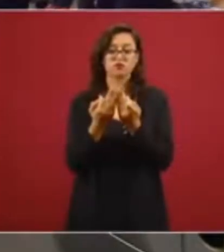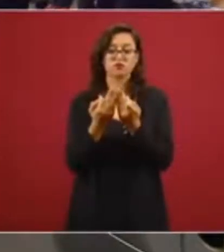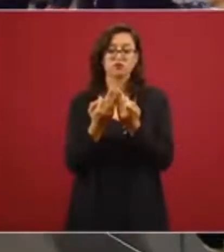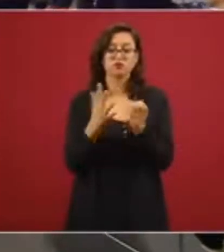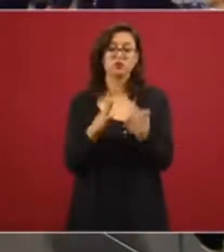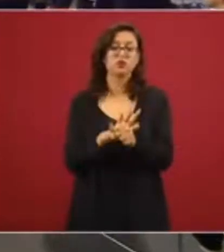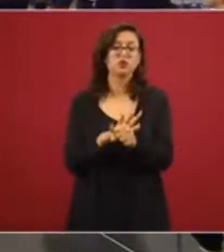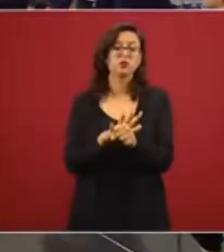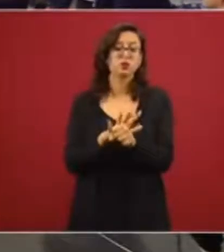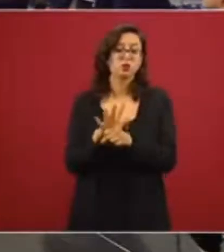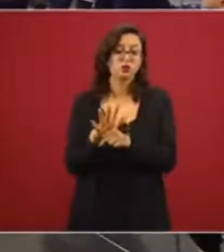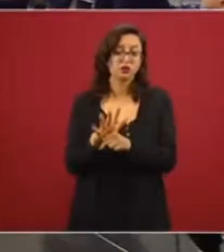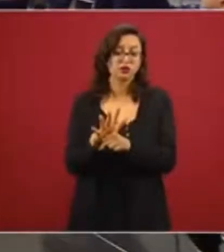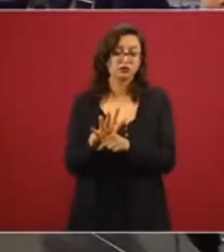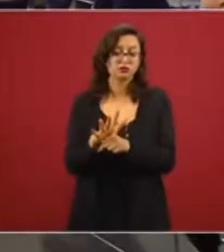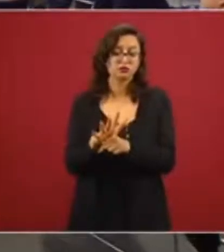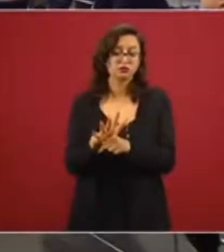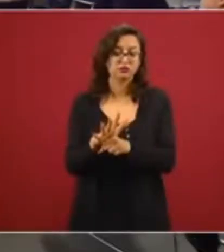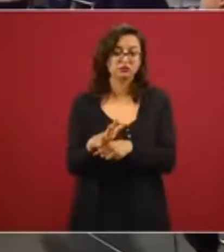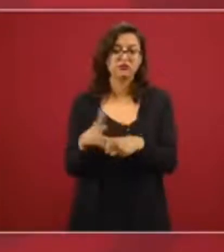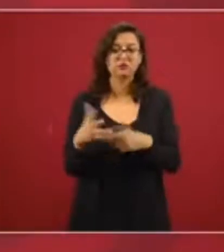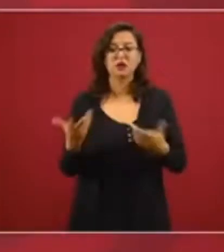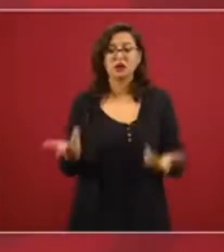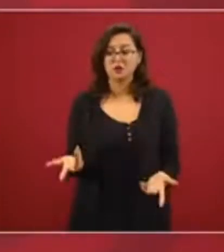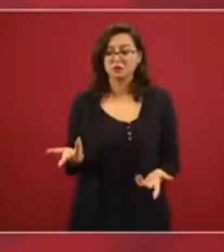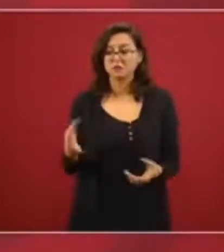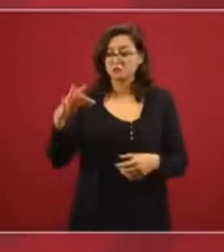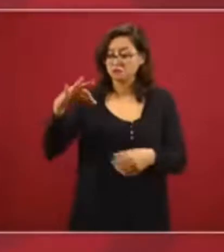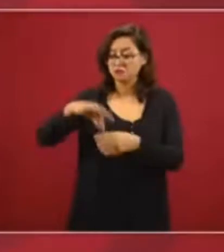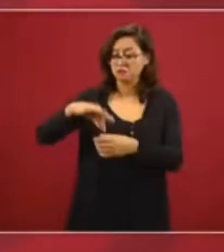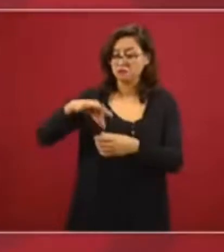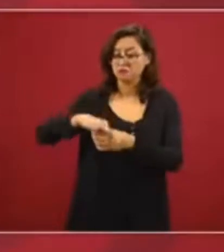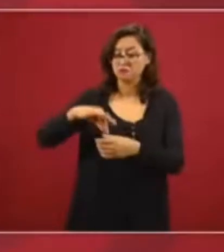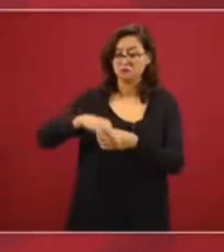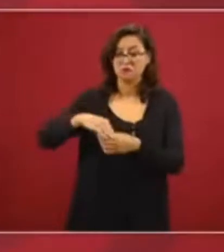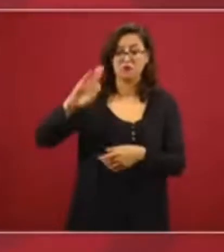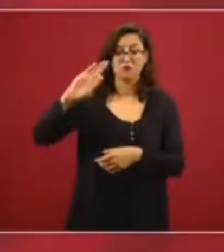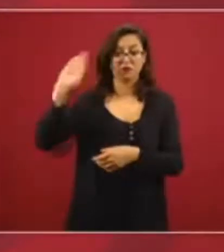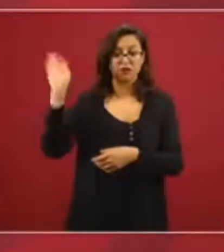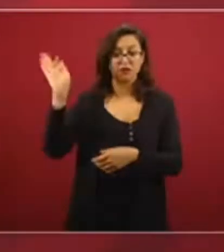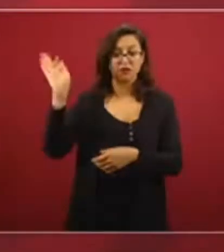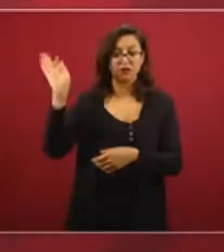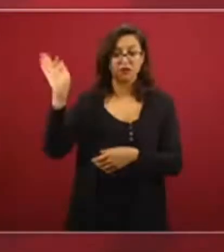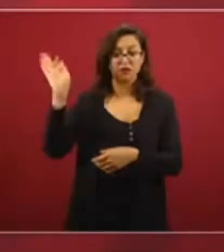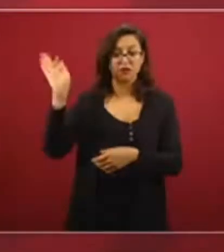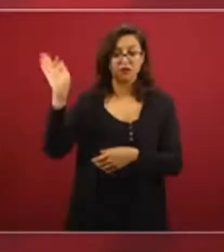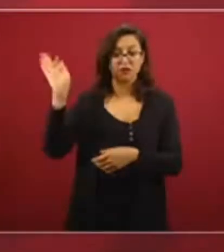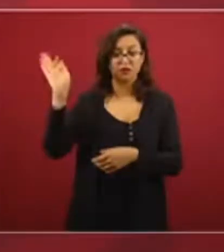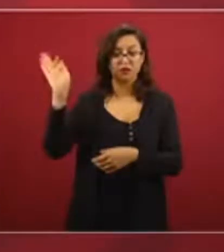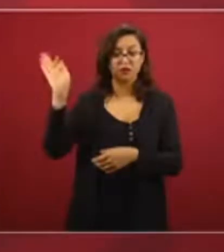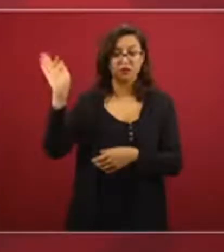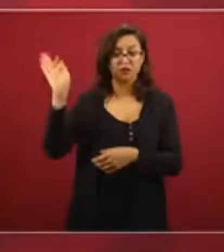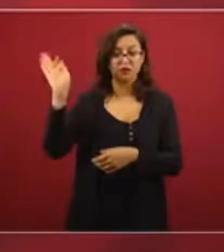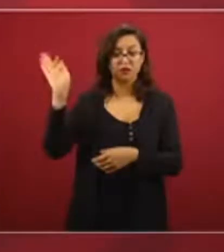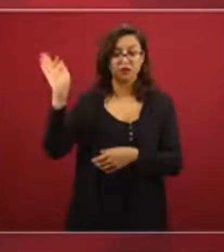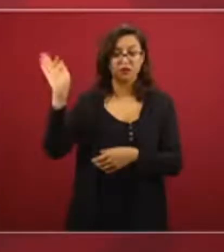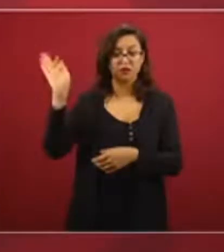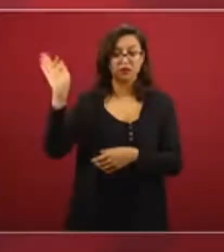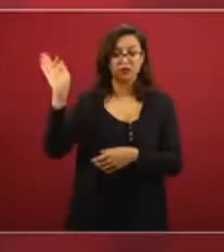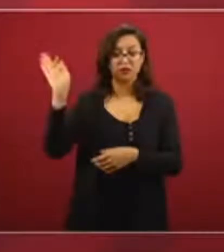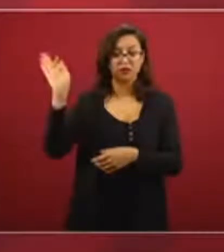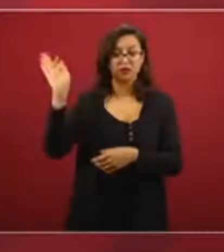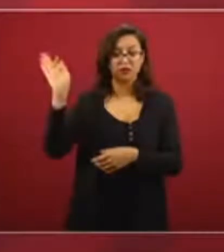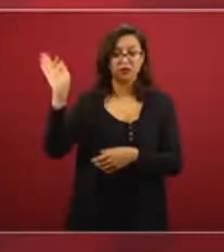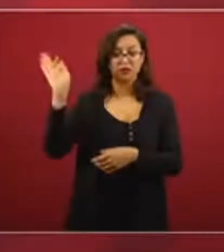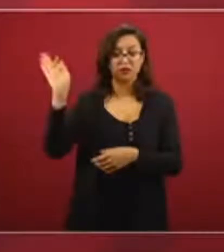Una es que sea el mismo día de la elección federal. And he says there's two ways you could